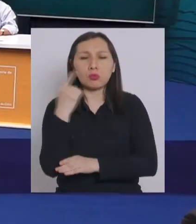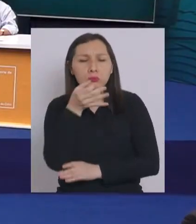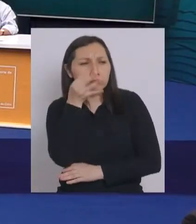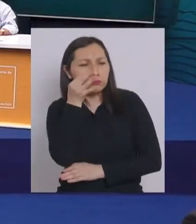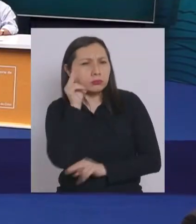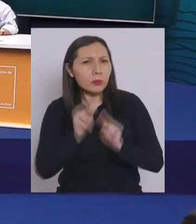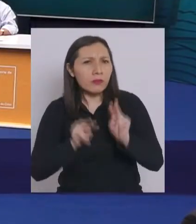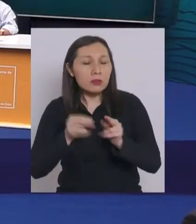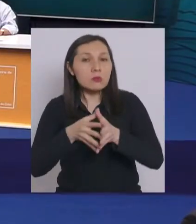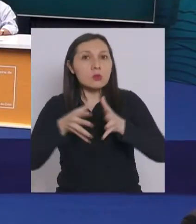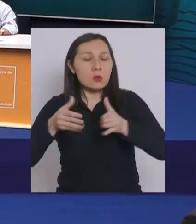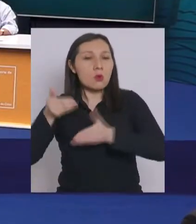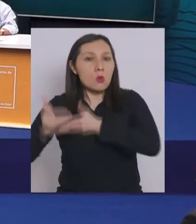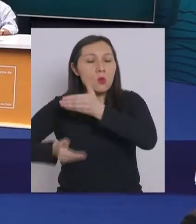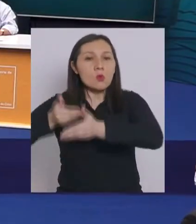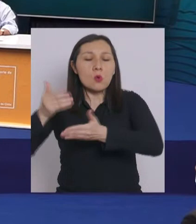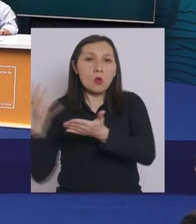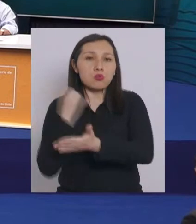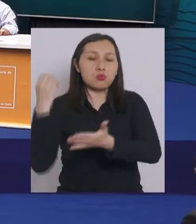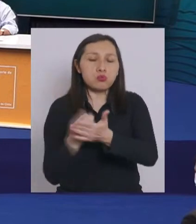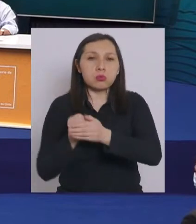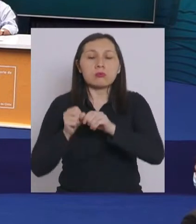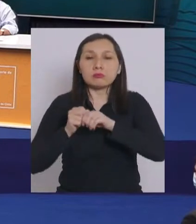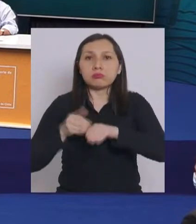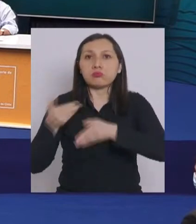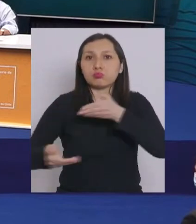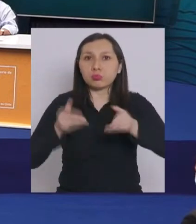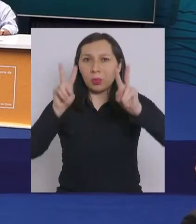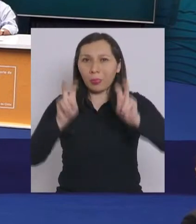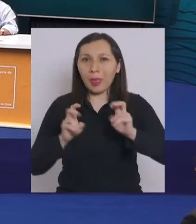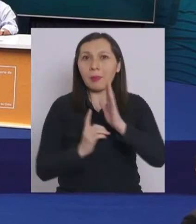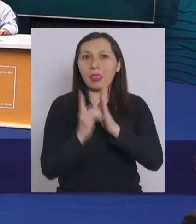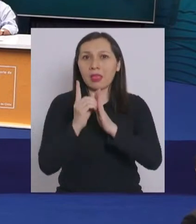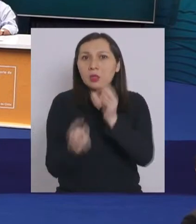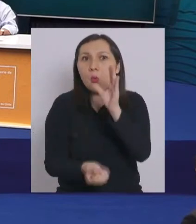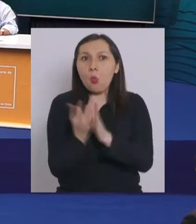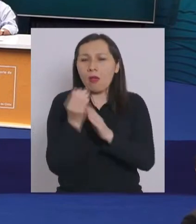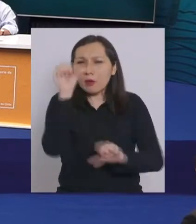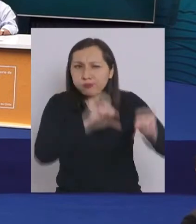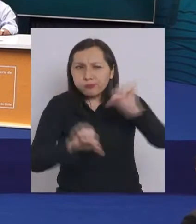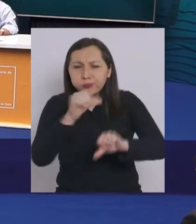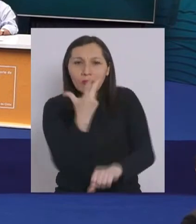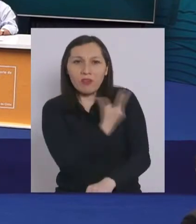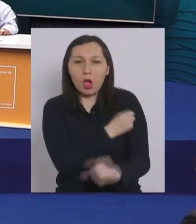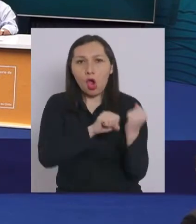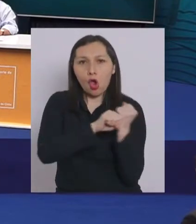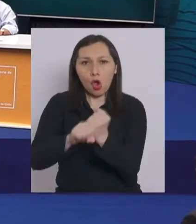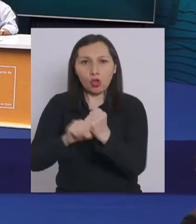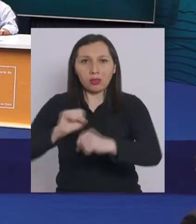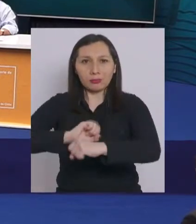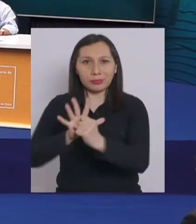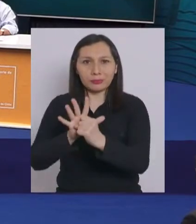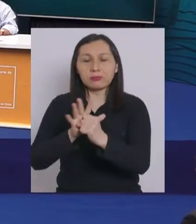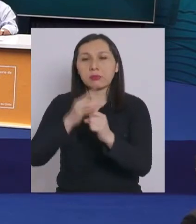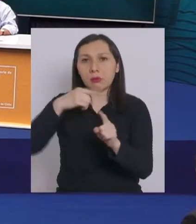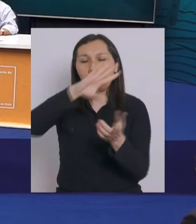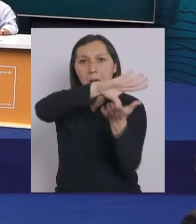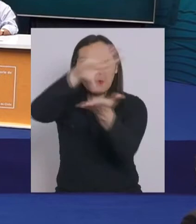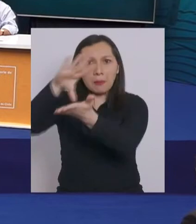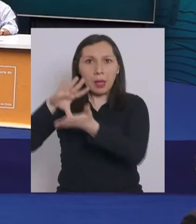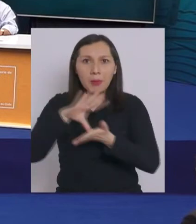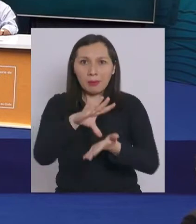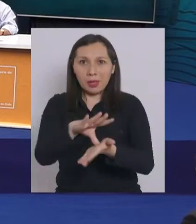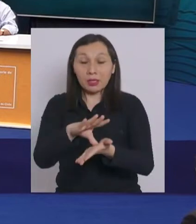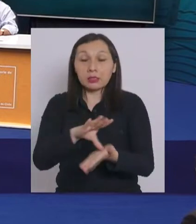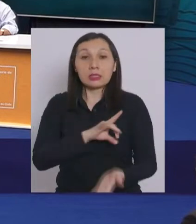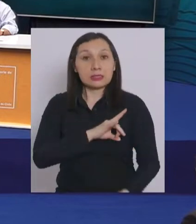advanced, and with this we were able to observe the great advances that have been deployed around the development of vaccines against